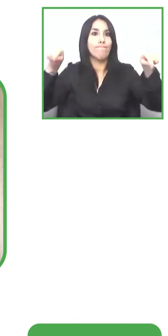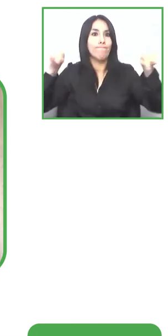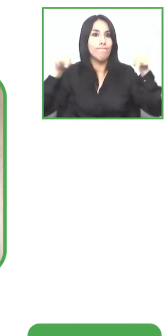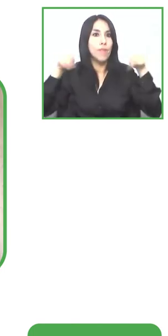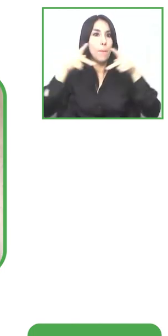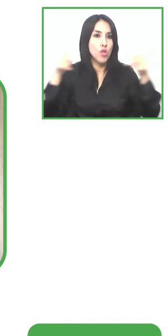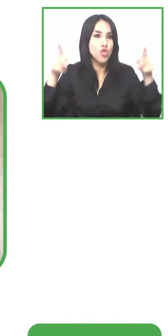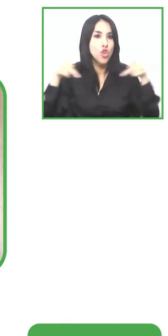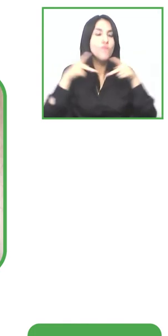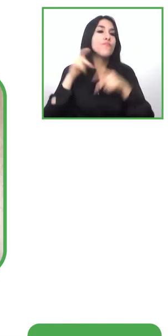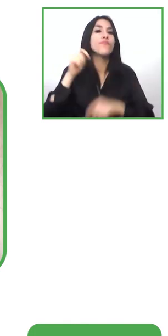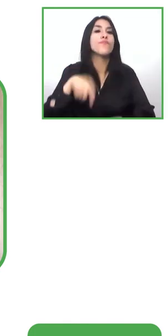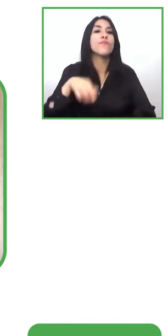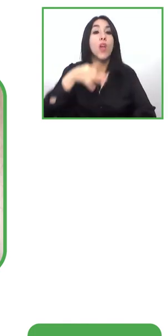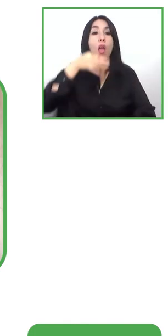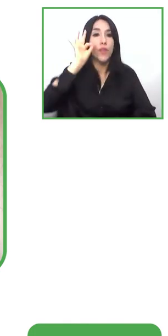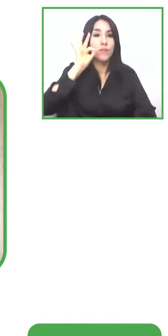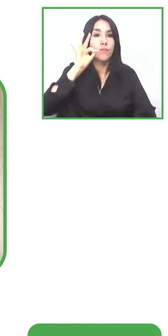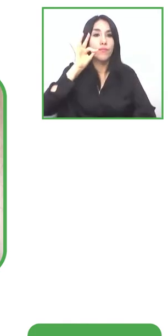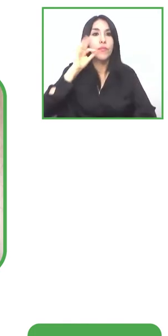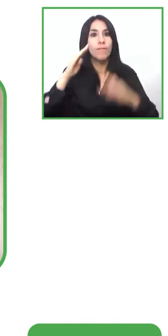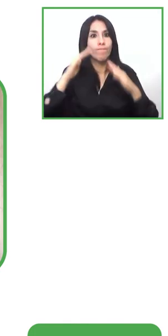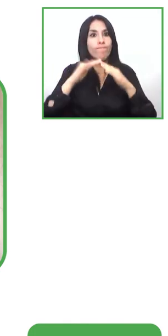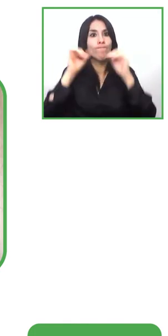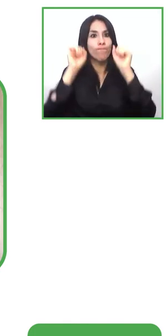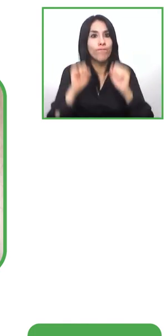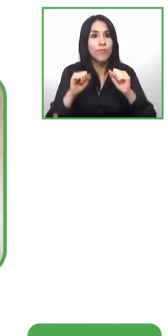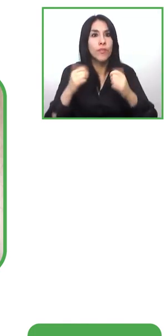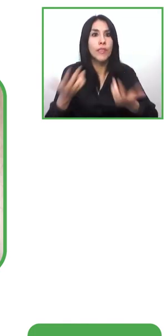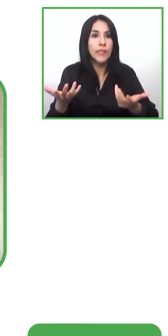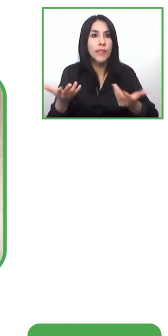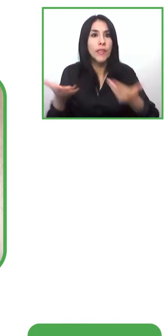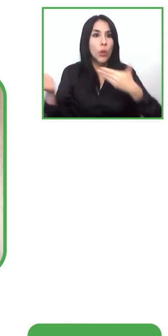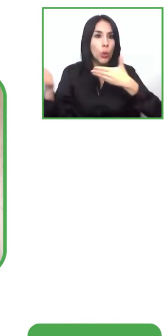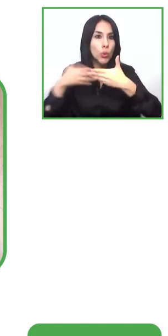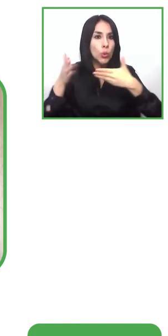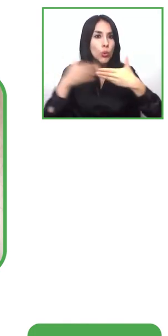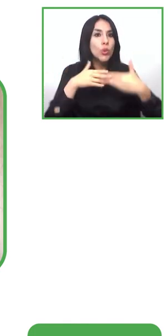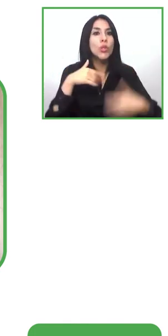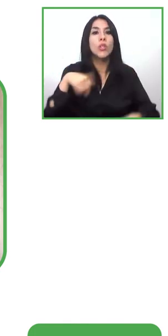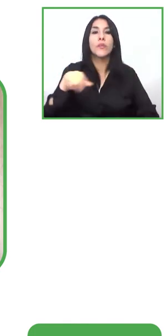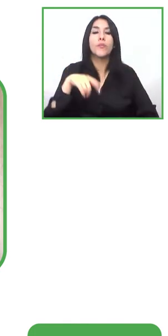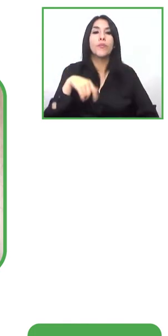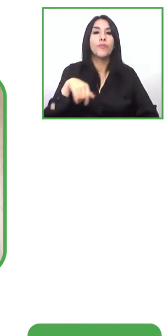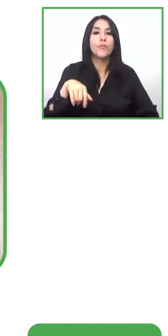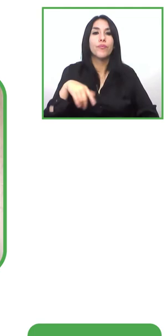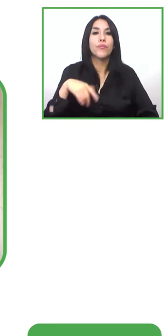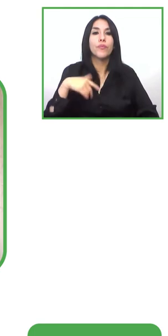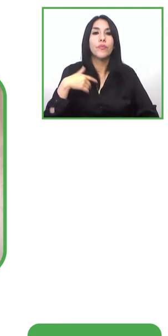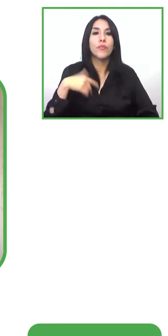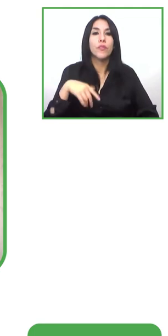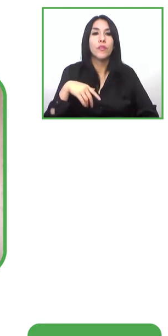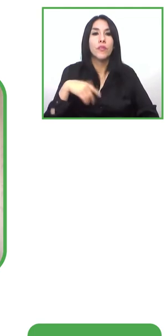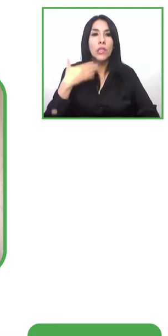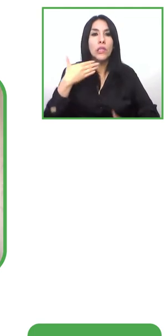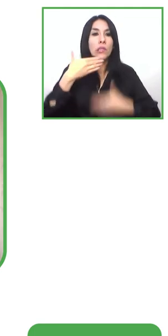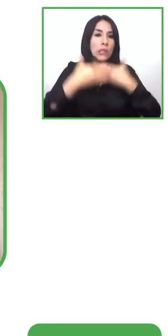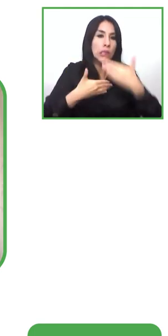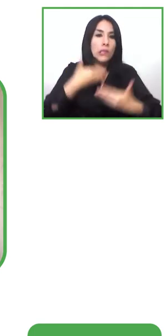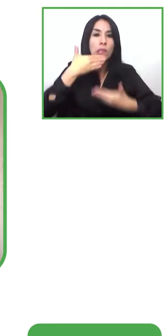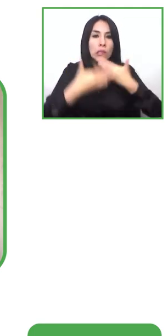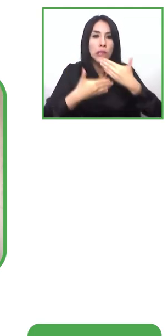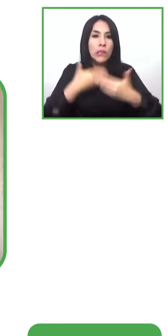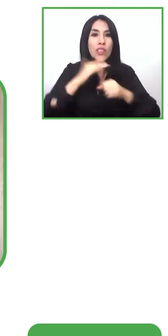into the farm because our cafes were closed. So it has impacted us tremendously. We lost over 50% of our